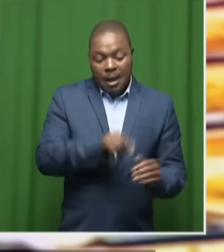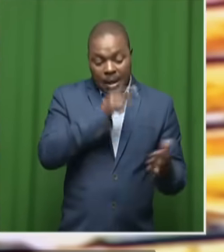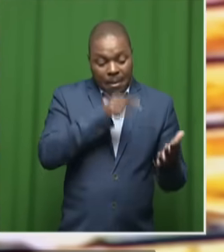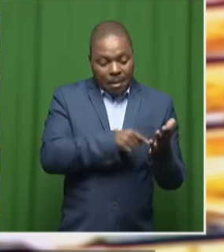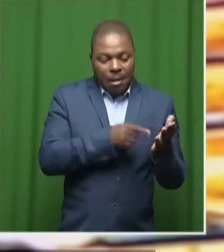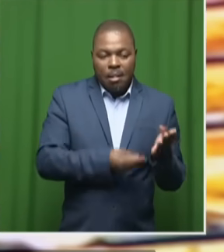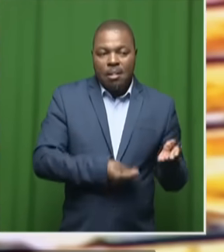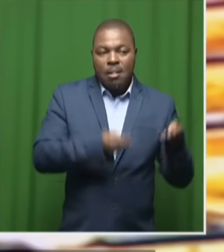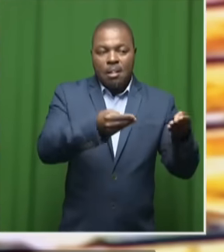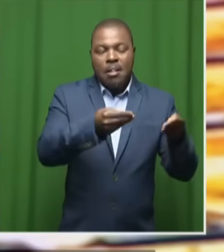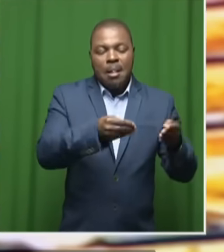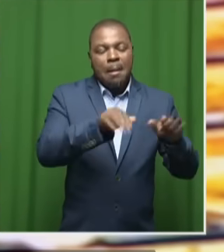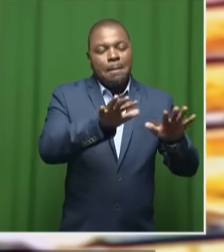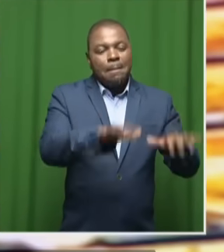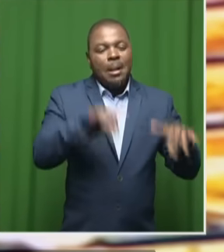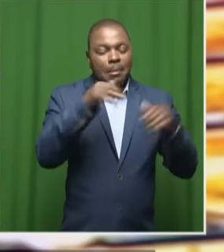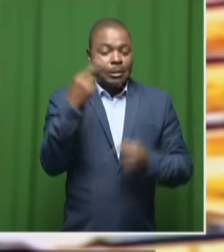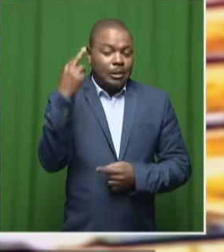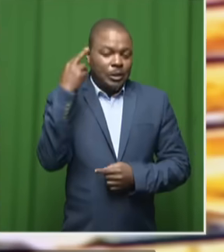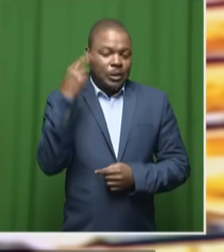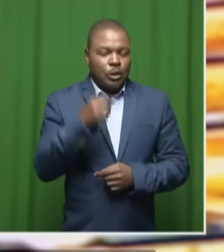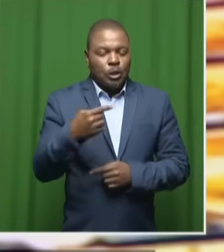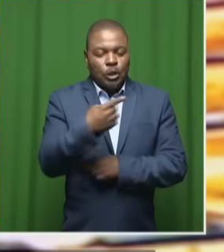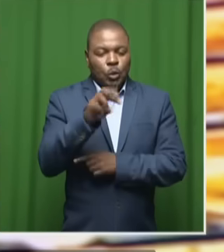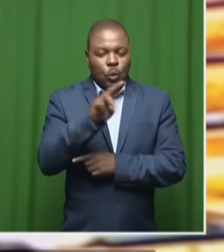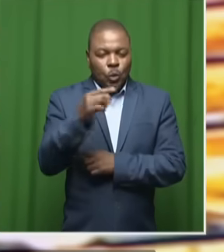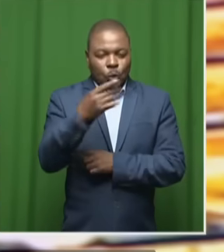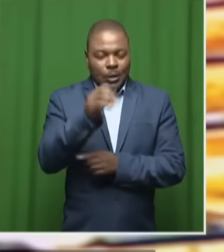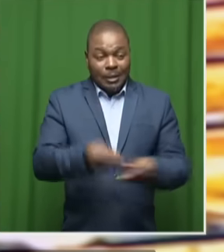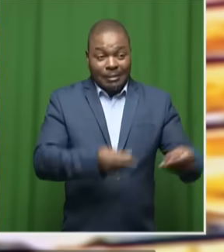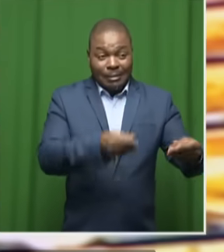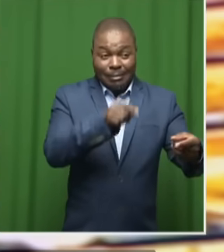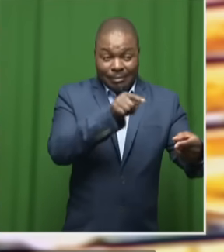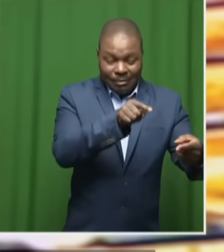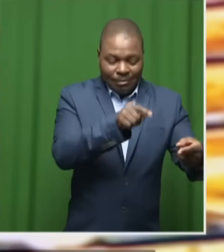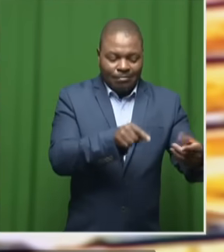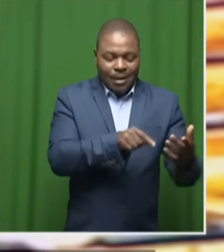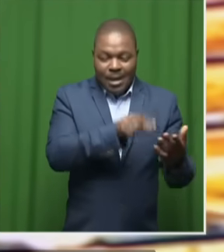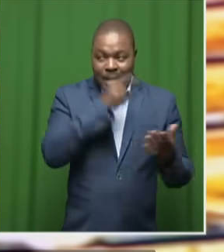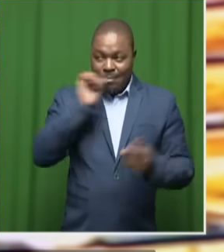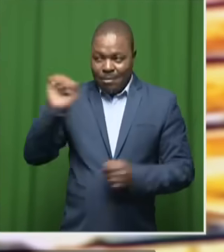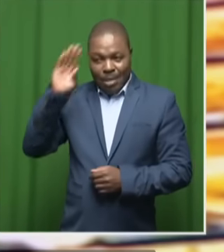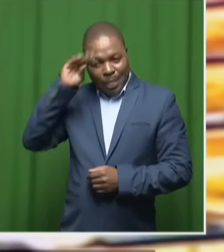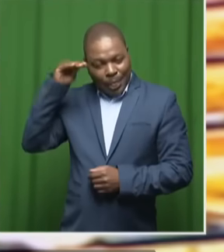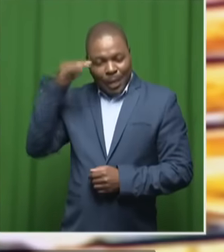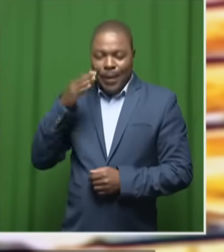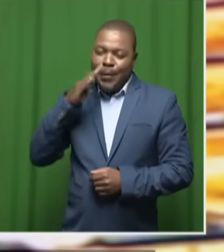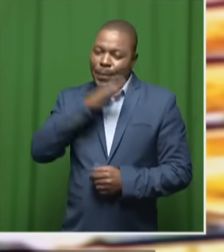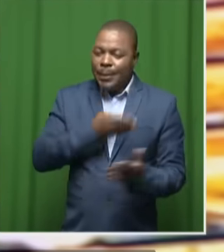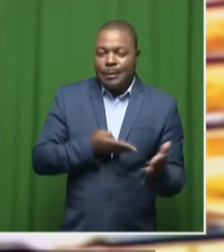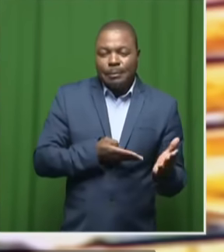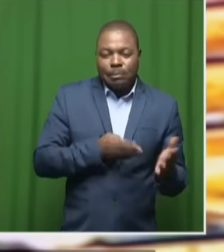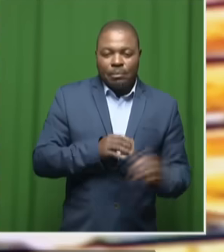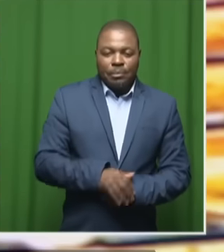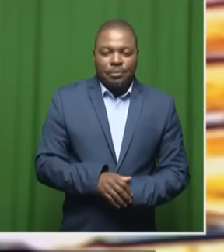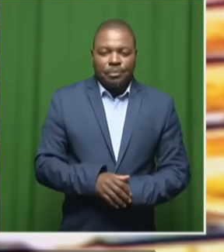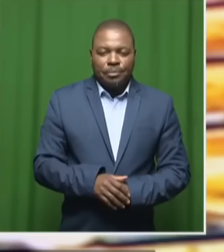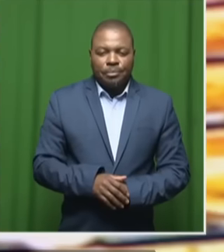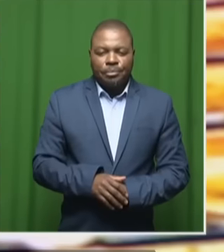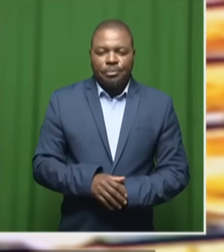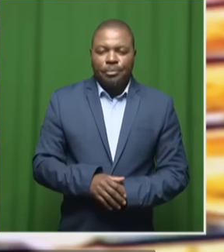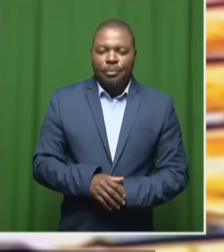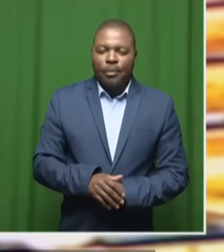Secretary of Parliament, Kolile George, by the Chief Justice yesterday. Then you've got